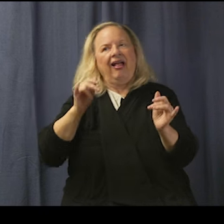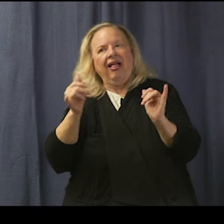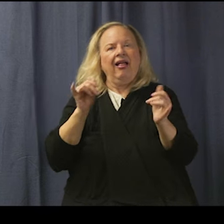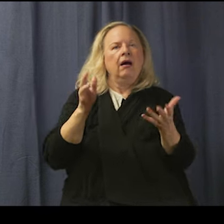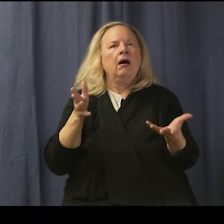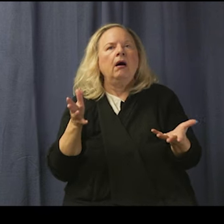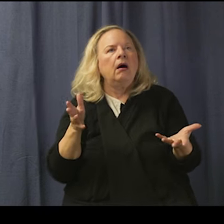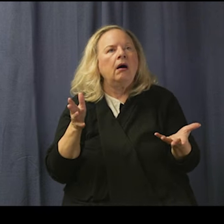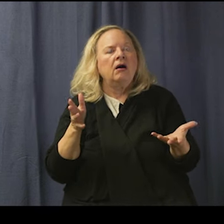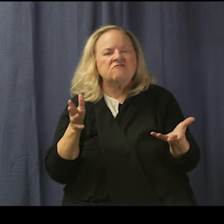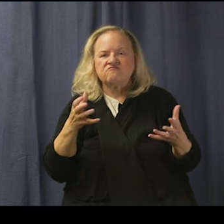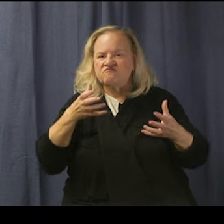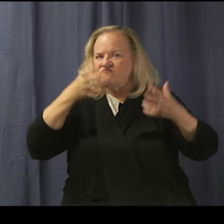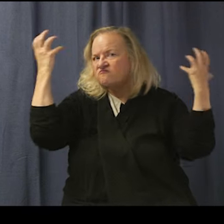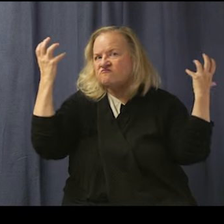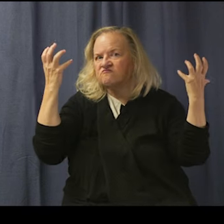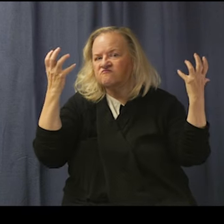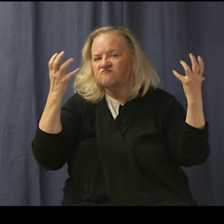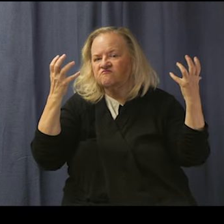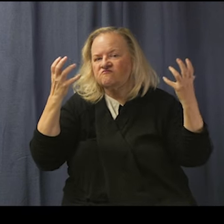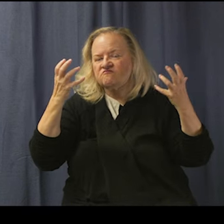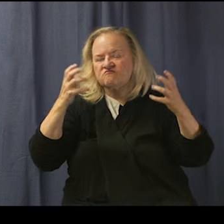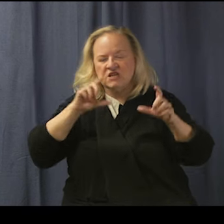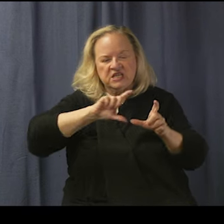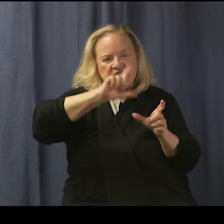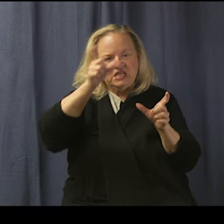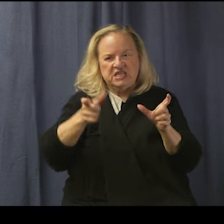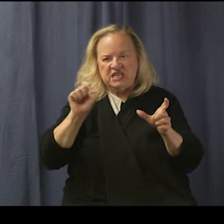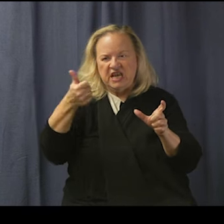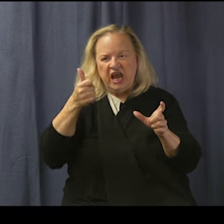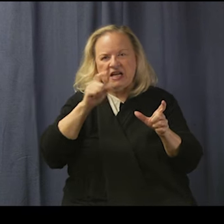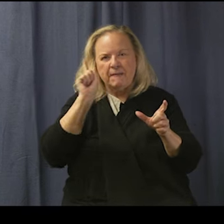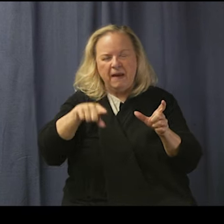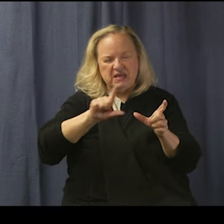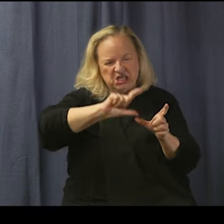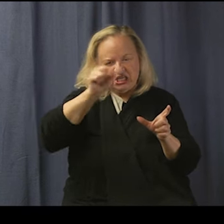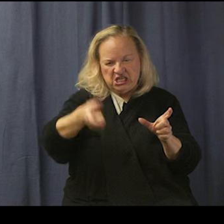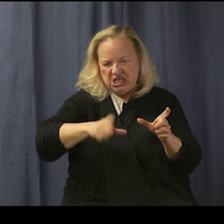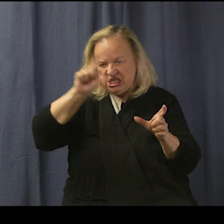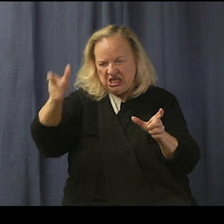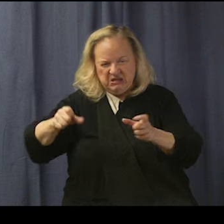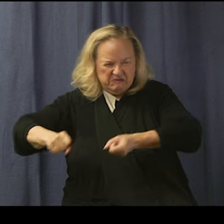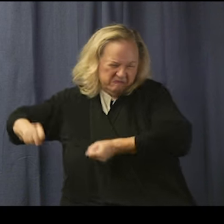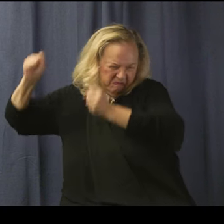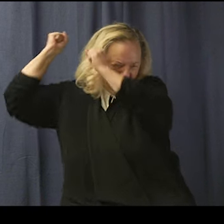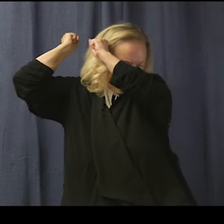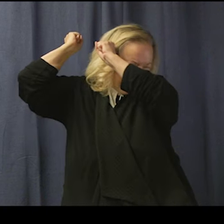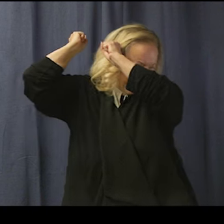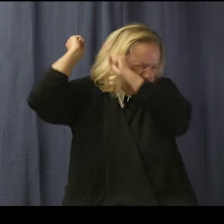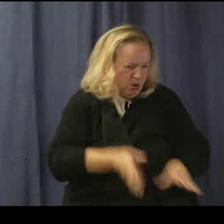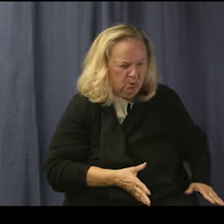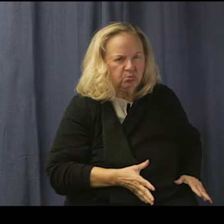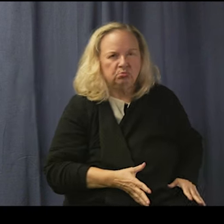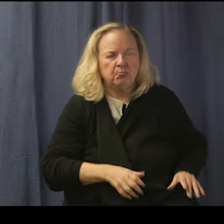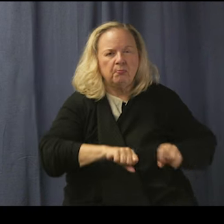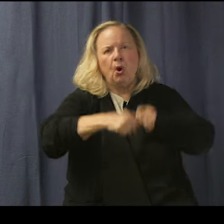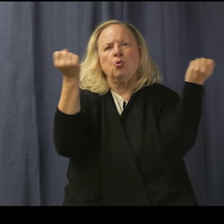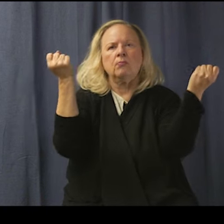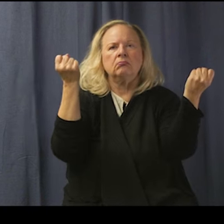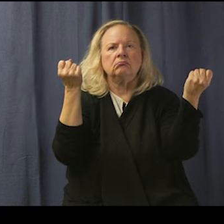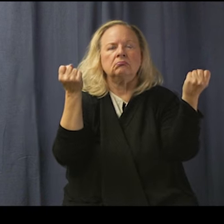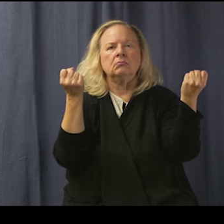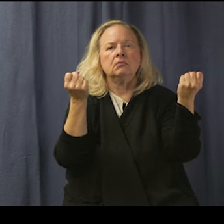waxed hot, and he cast the table or the tablets out of his hands and broke them beneath the mount. So